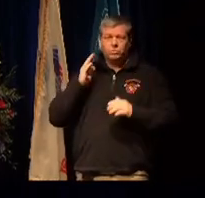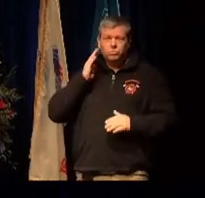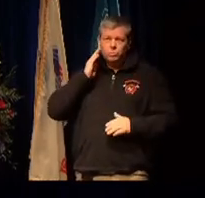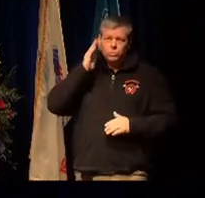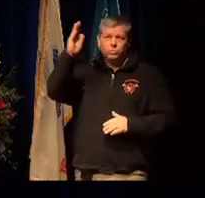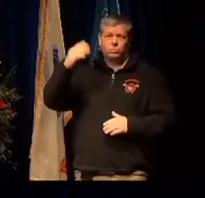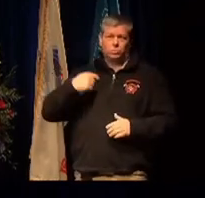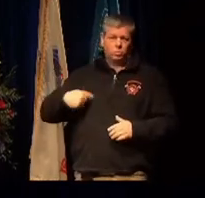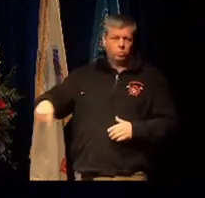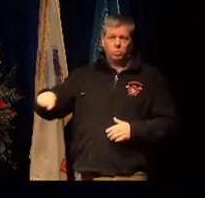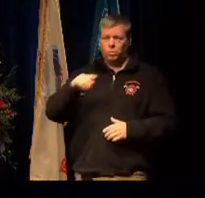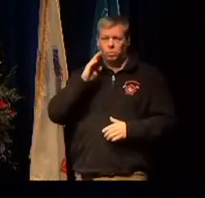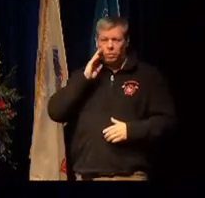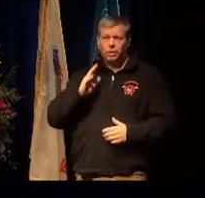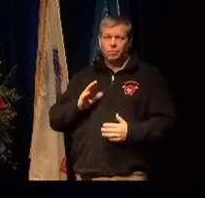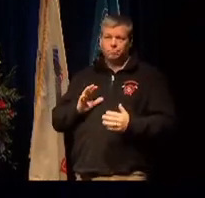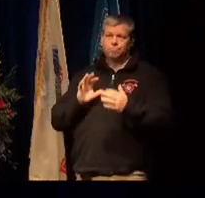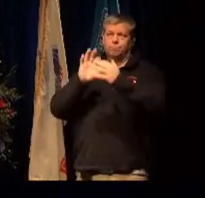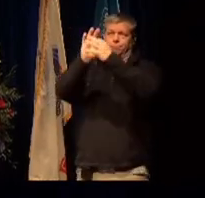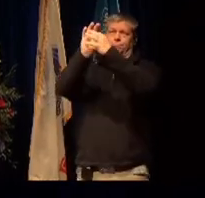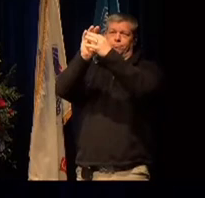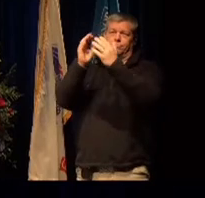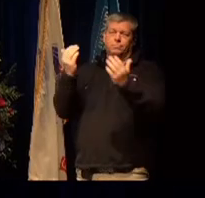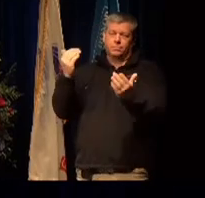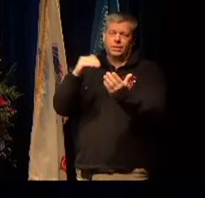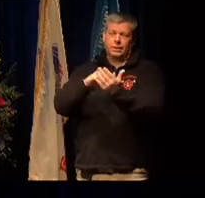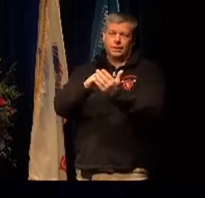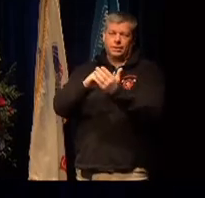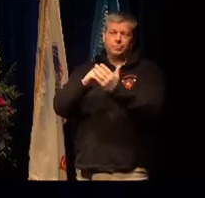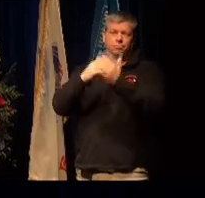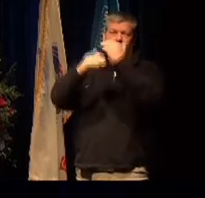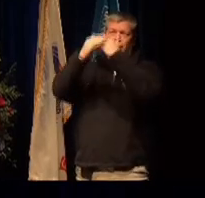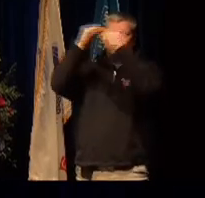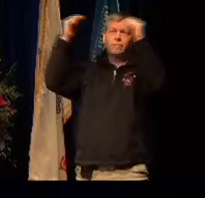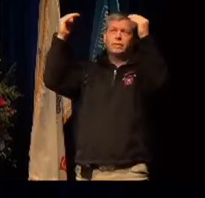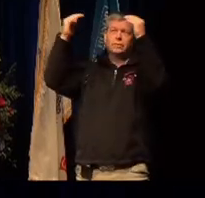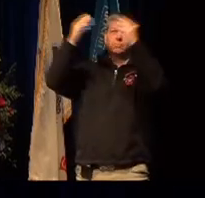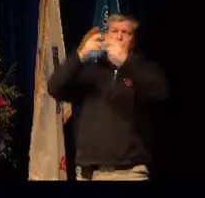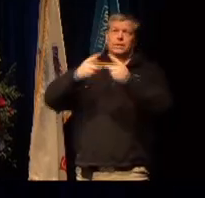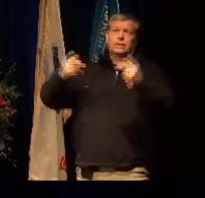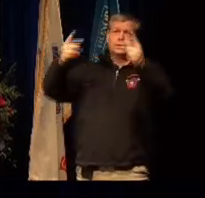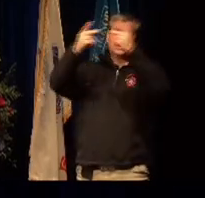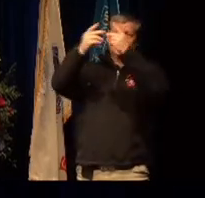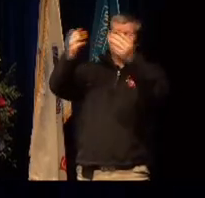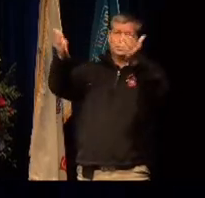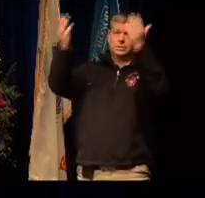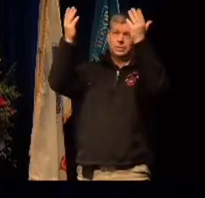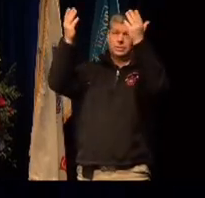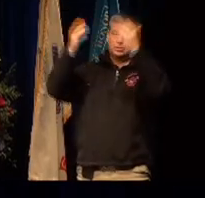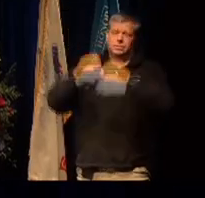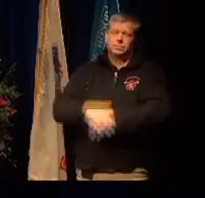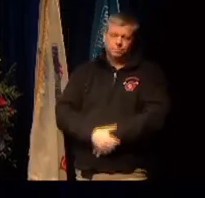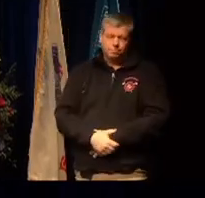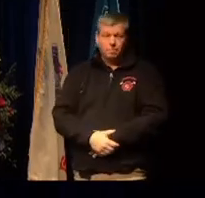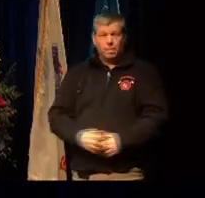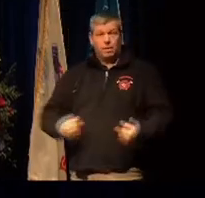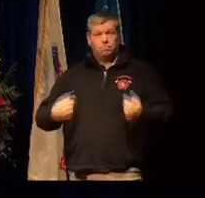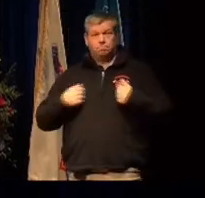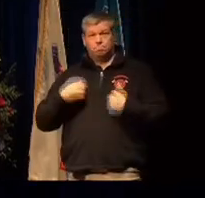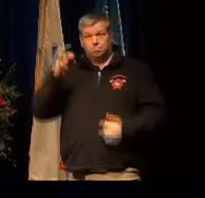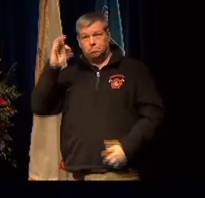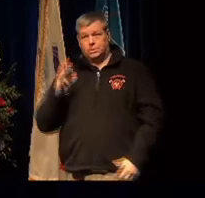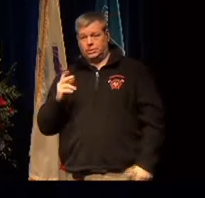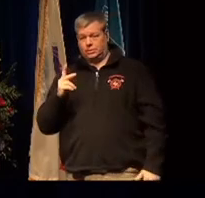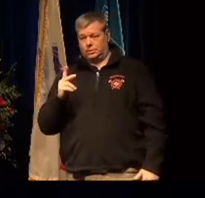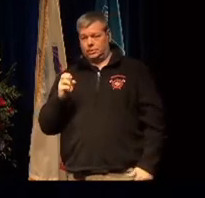join him again in that heavenly, heavenly place. I am Pastor Kevin, one of the